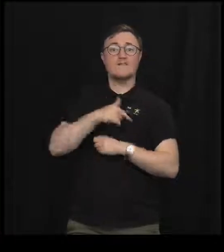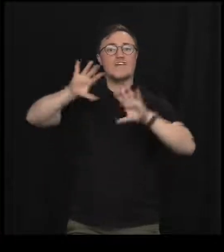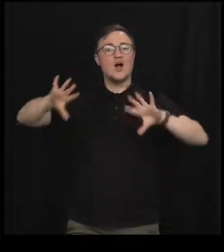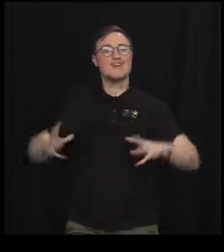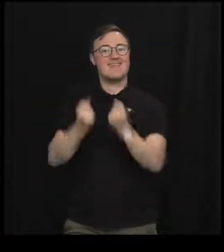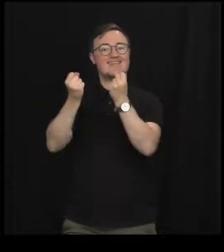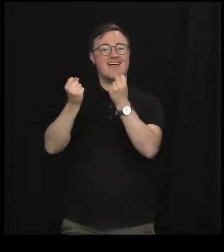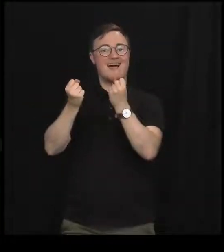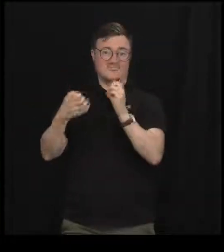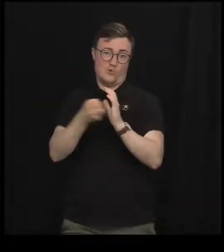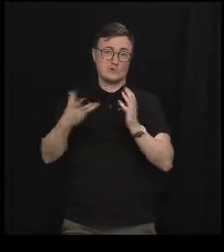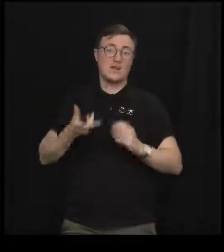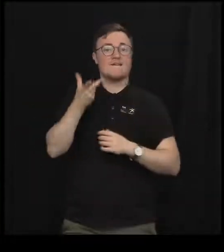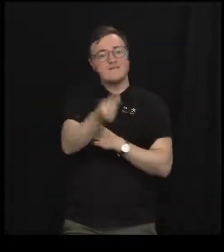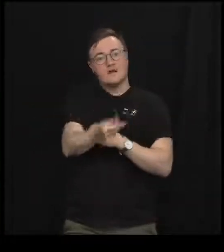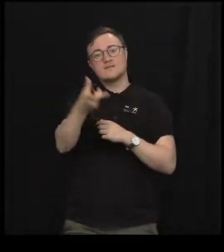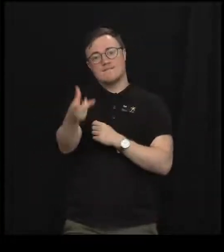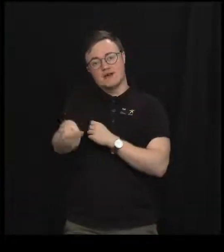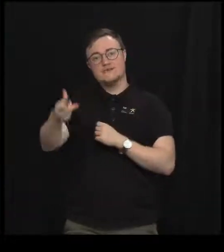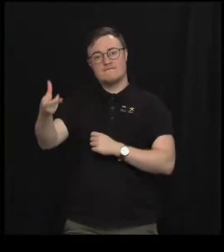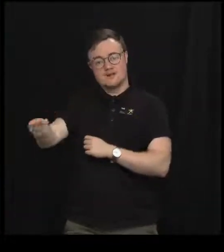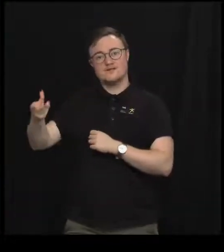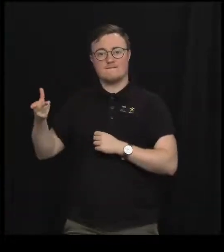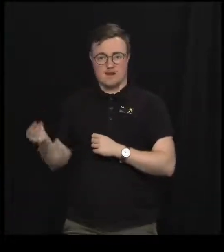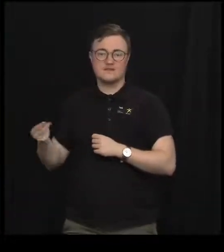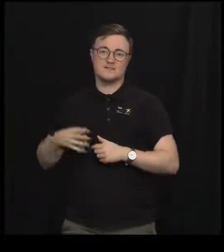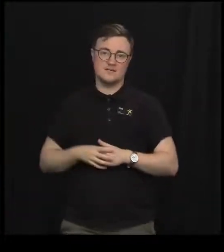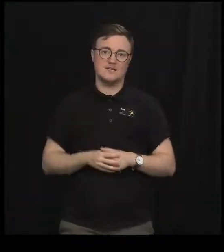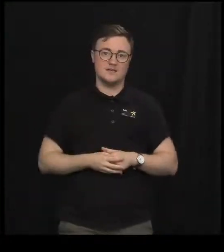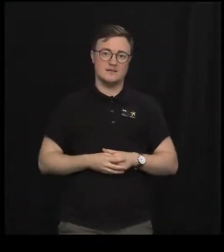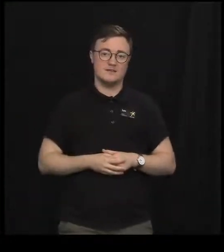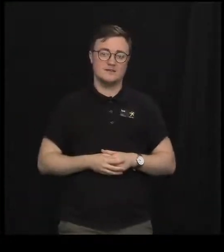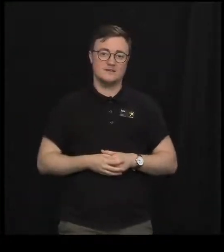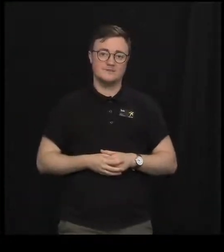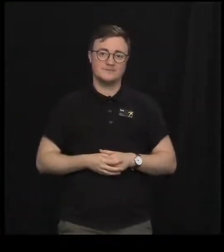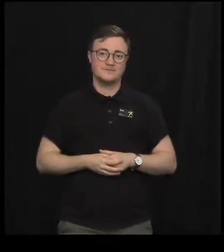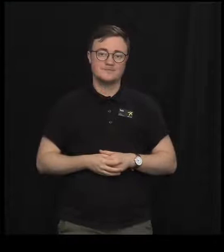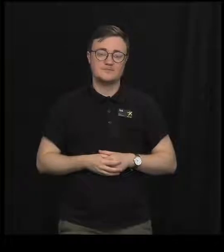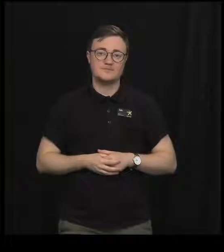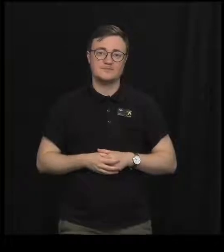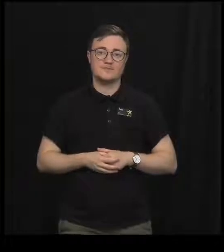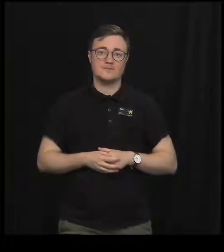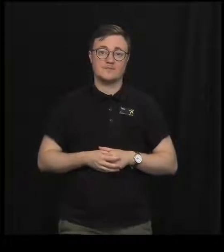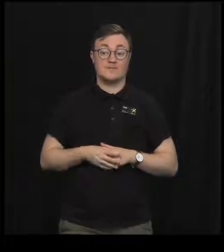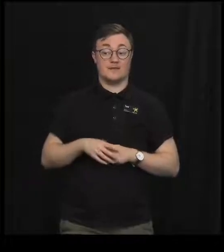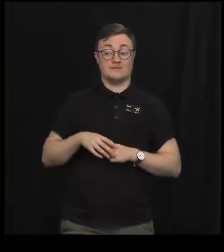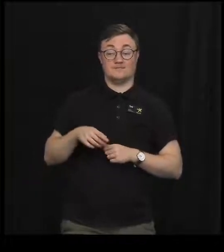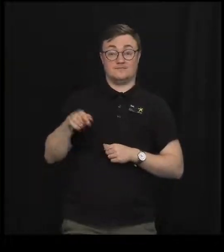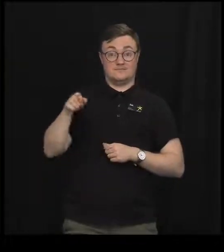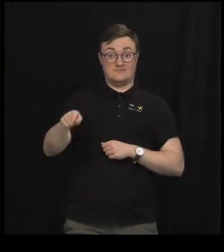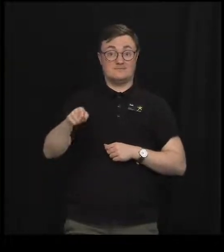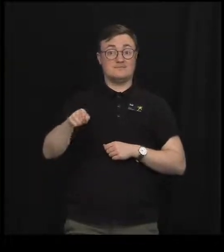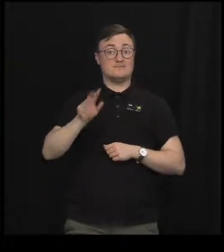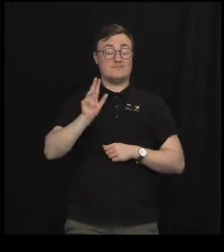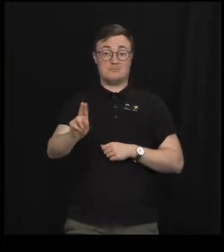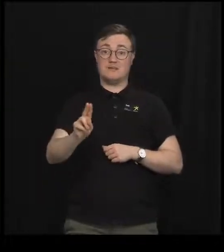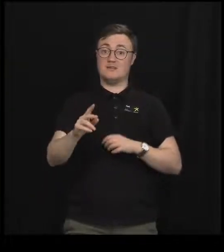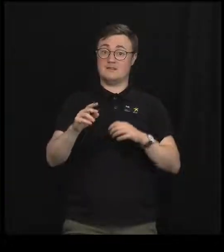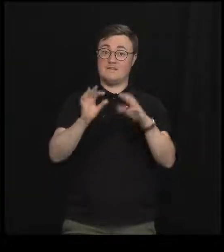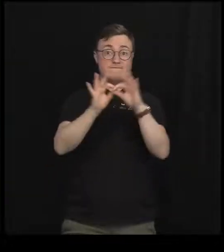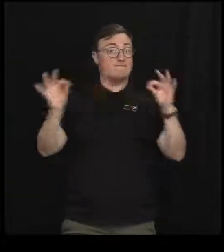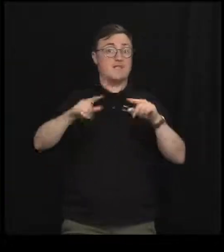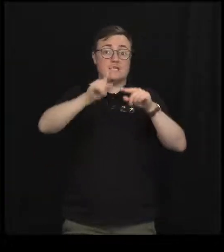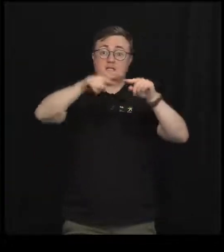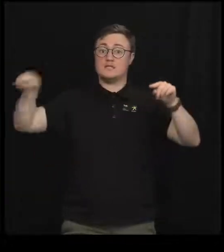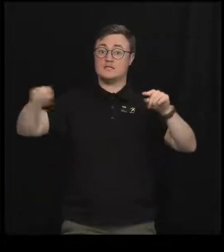and Hans Rosling spoke very well about this. Those statistics really paint a picture